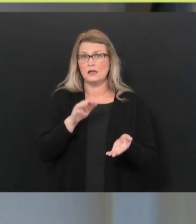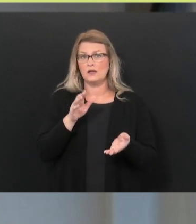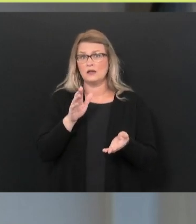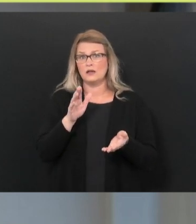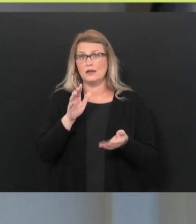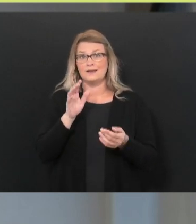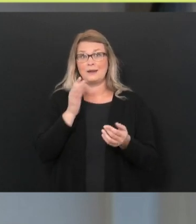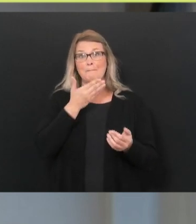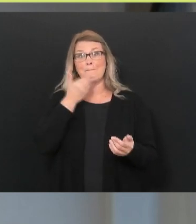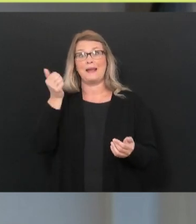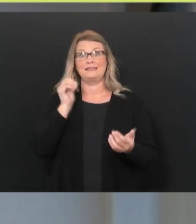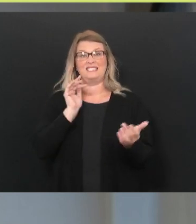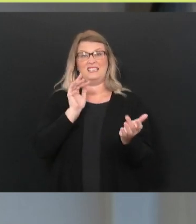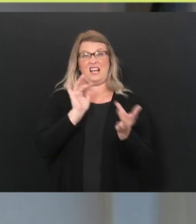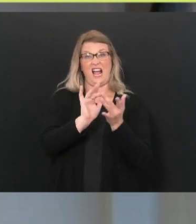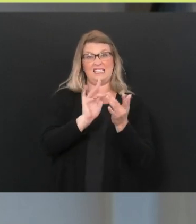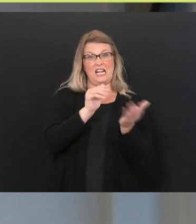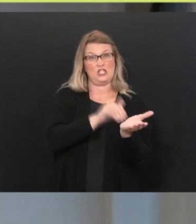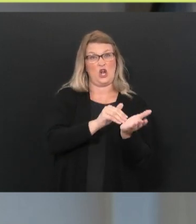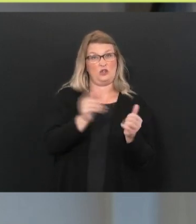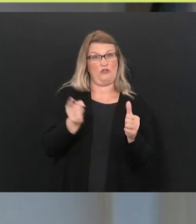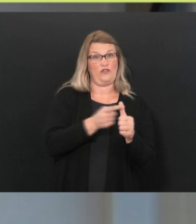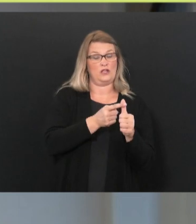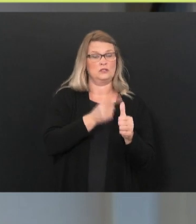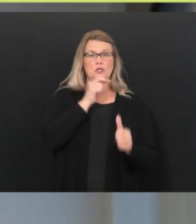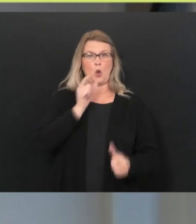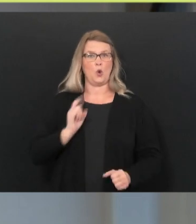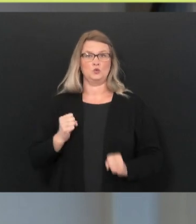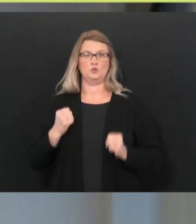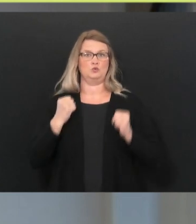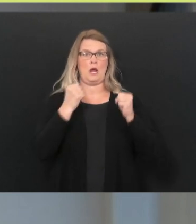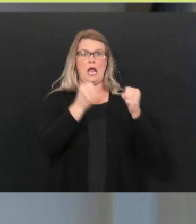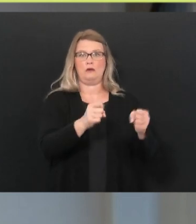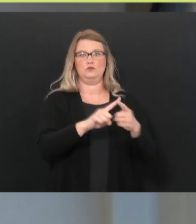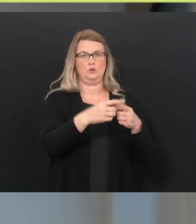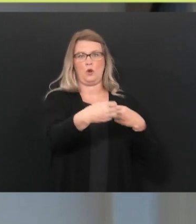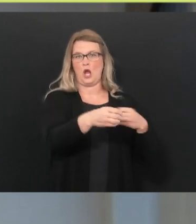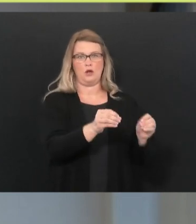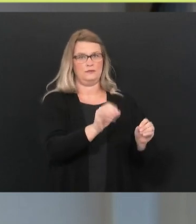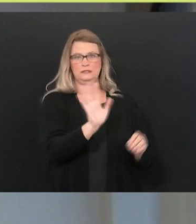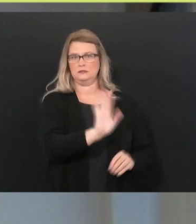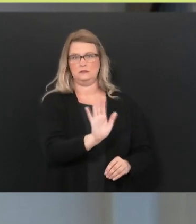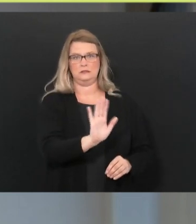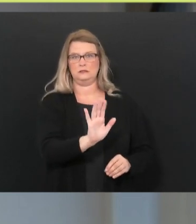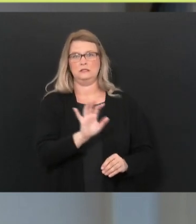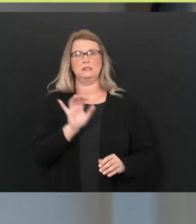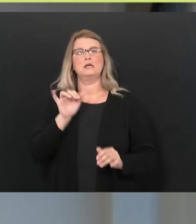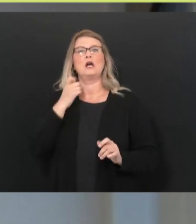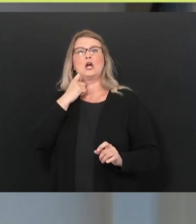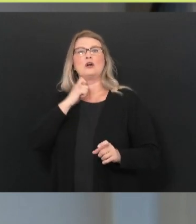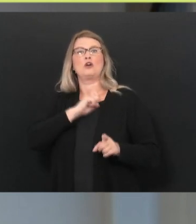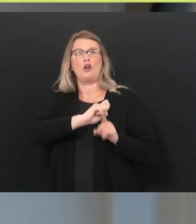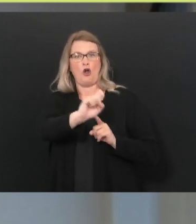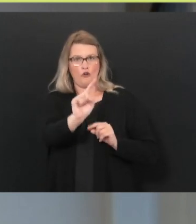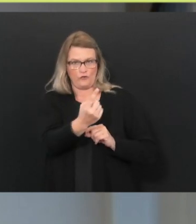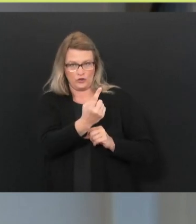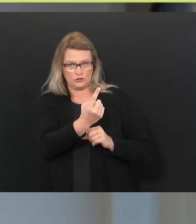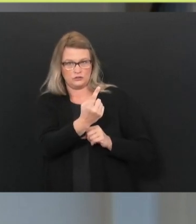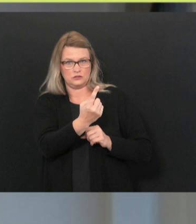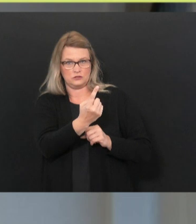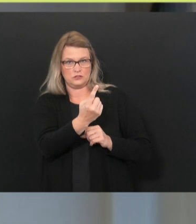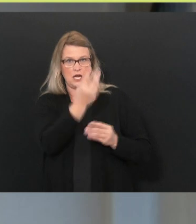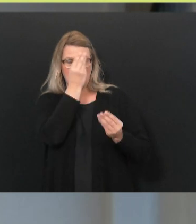healthcare provider and not go to the office. Most of these or many of these orders are being done through telemedicine